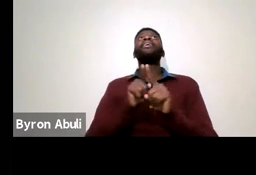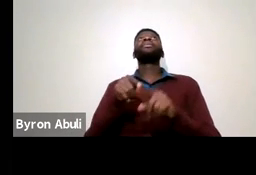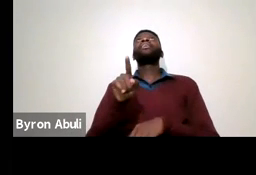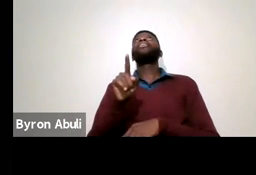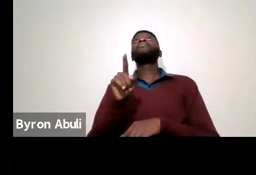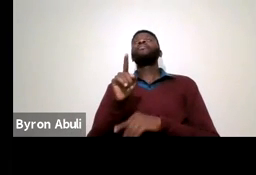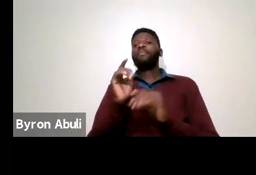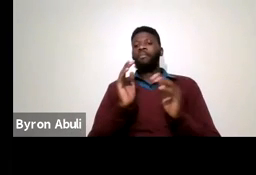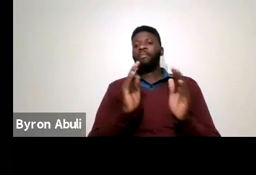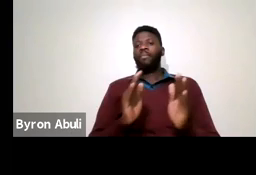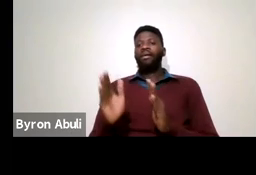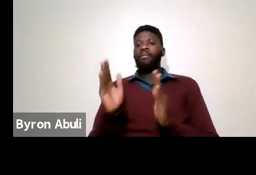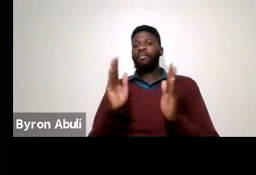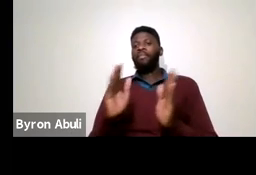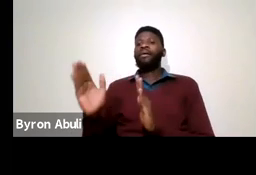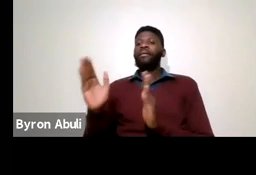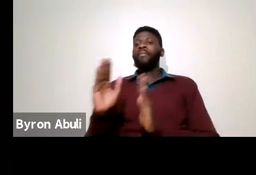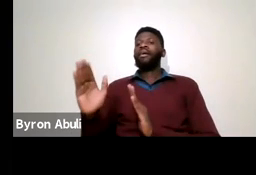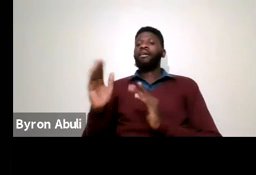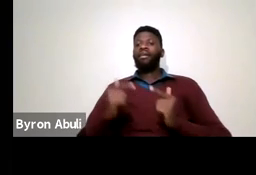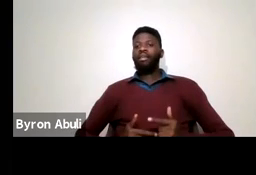a plan and charting milestones for your life.